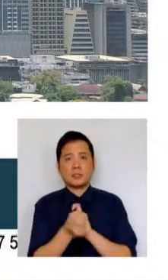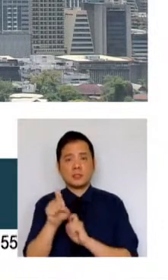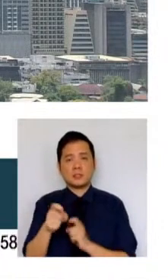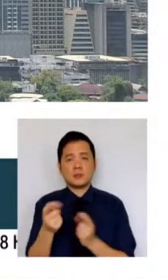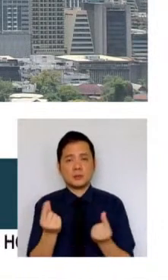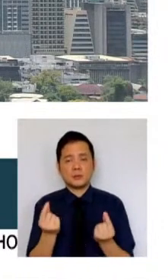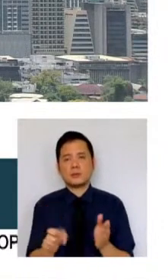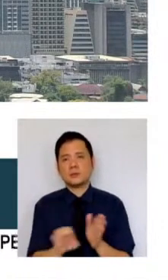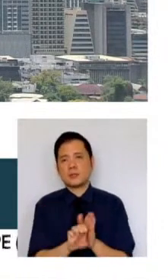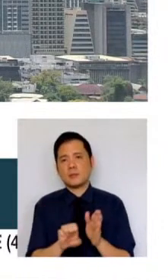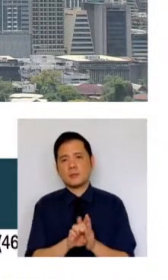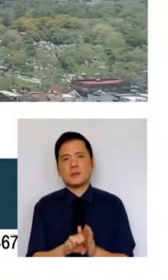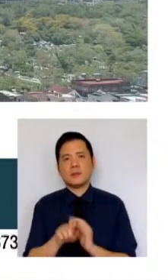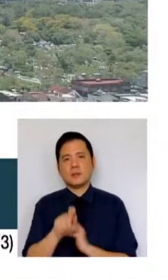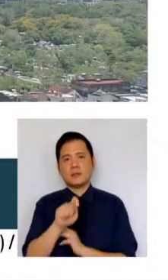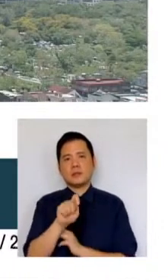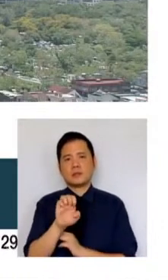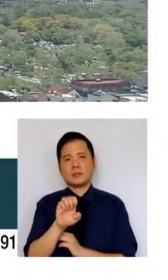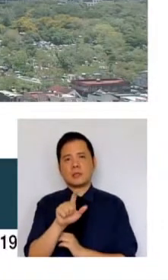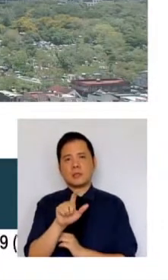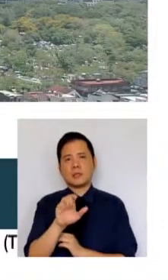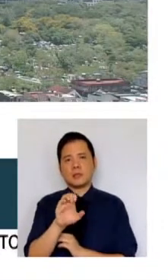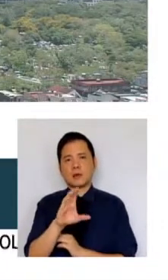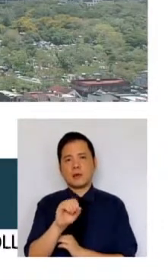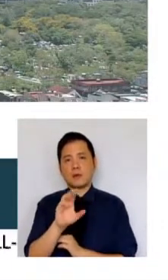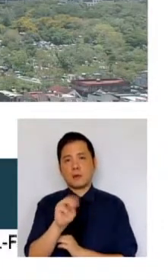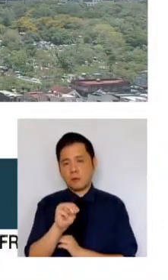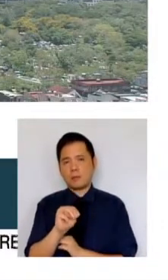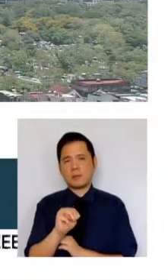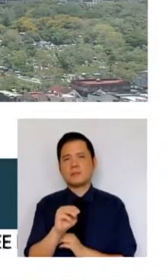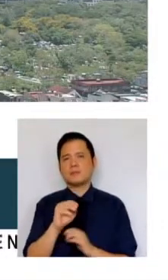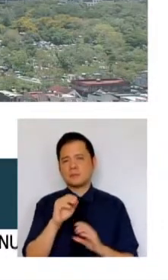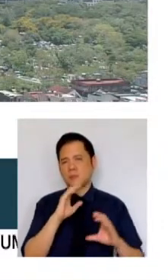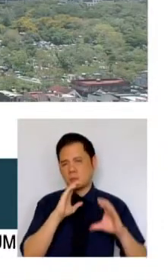telecom and in the logistics